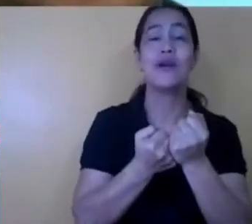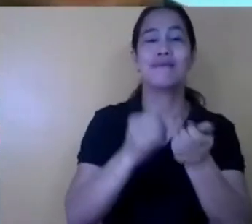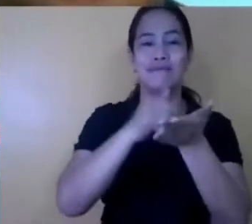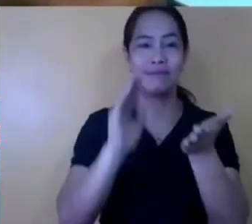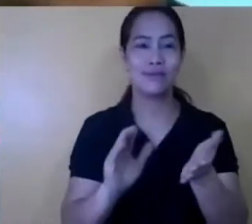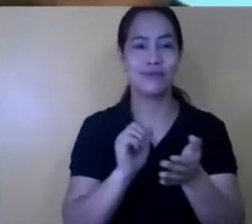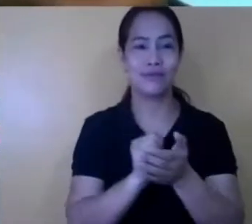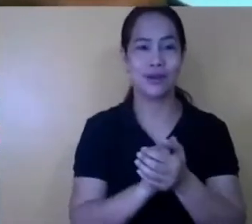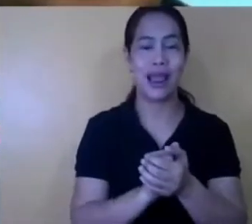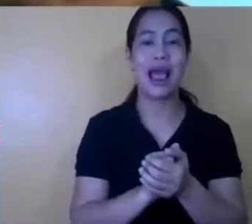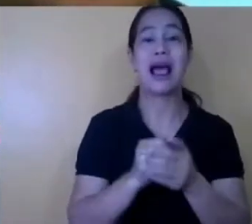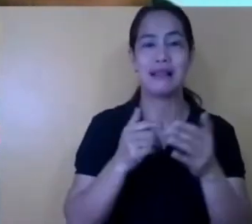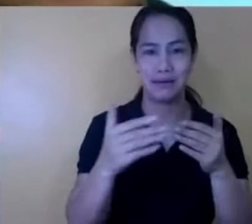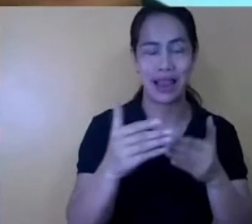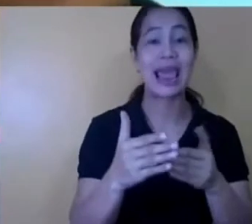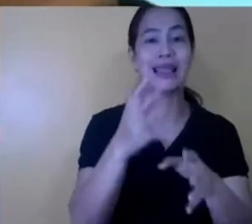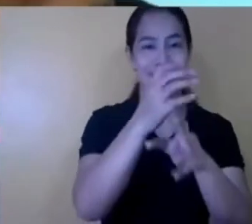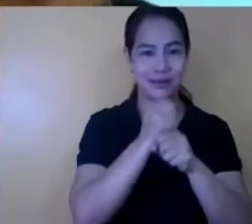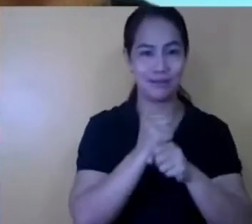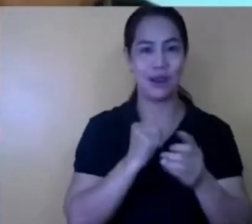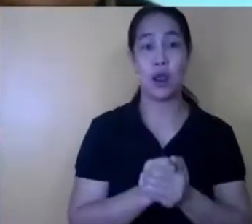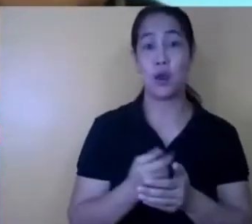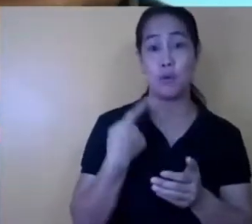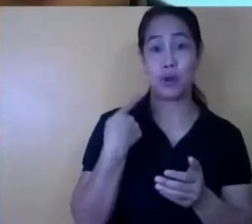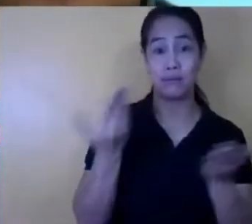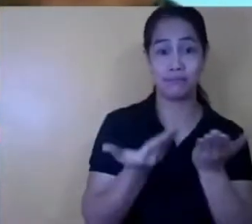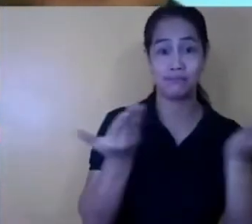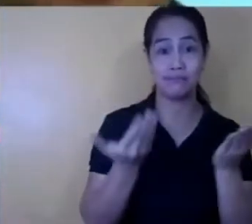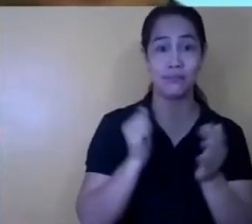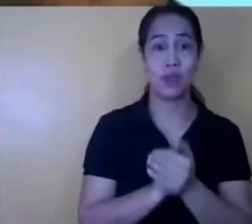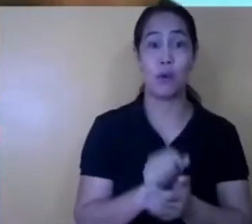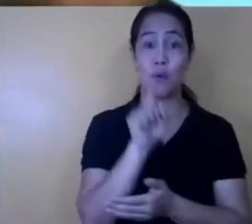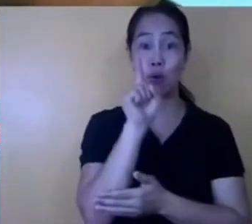and achievement. We have here one